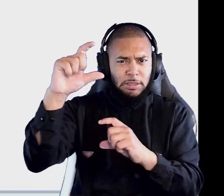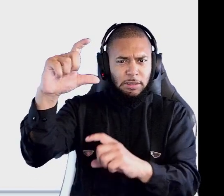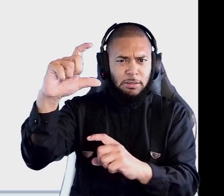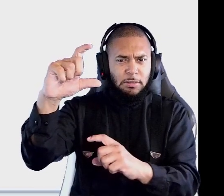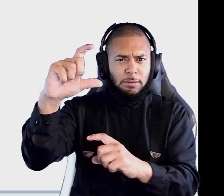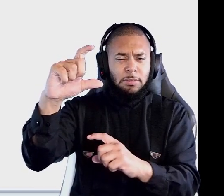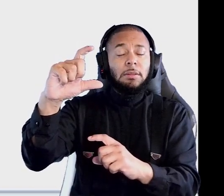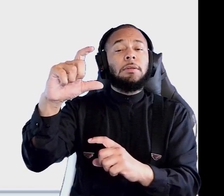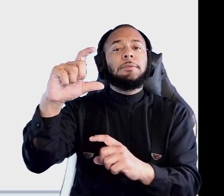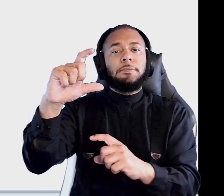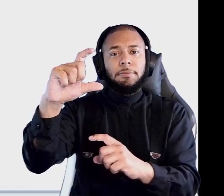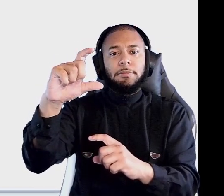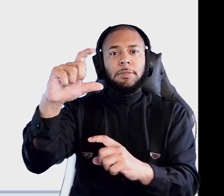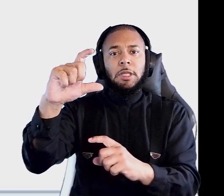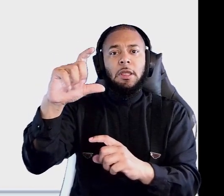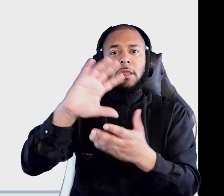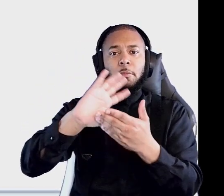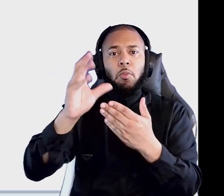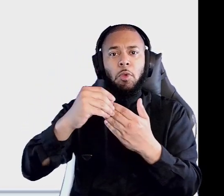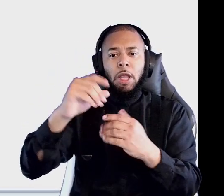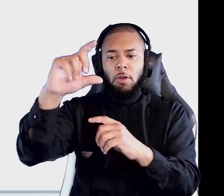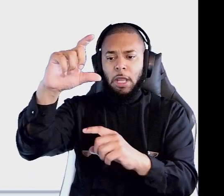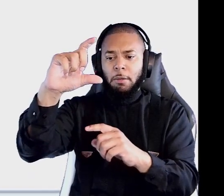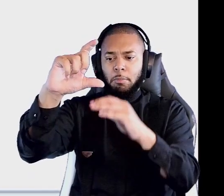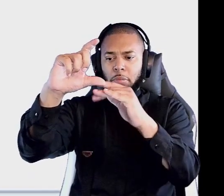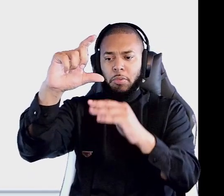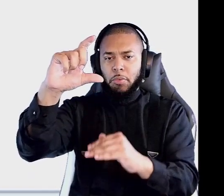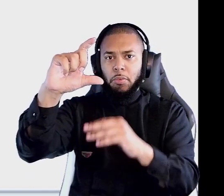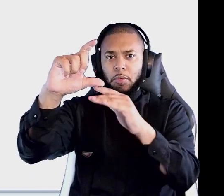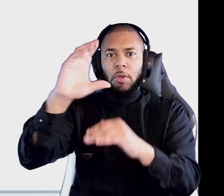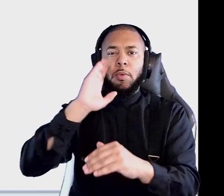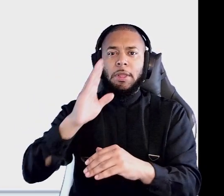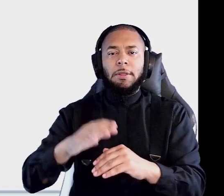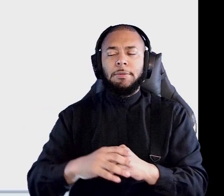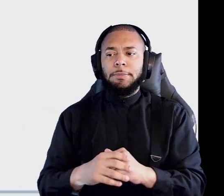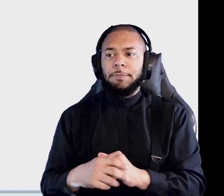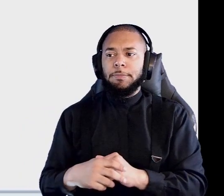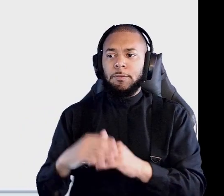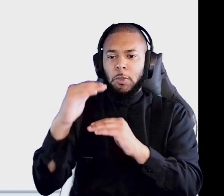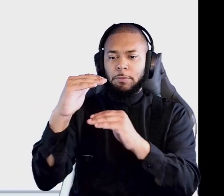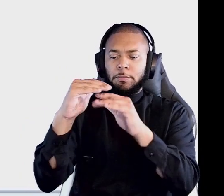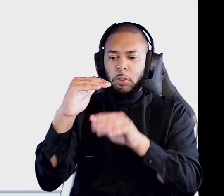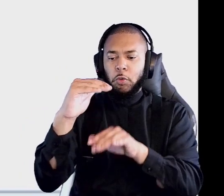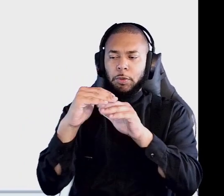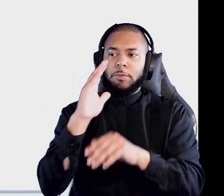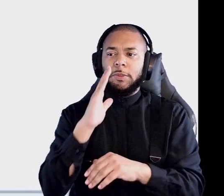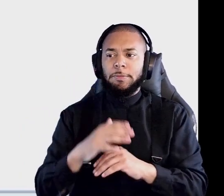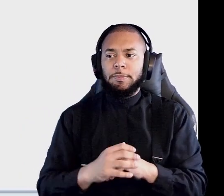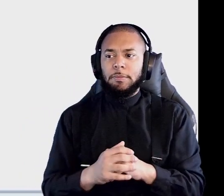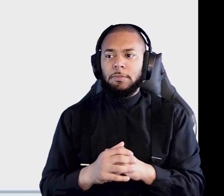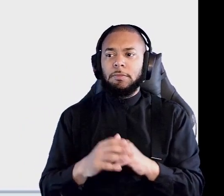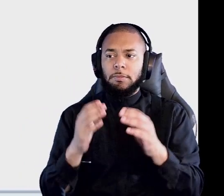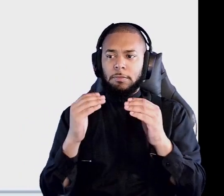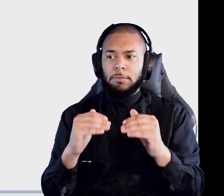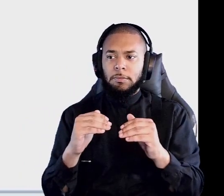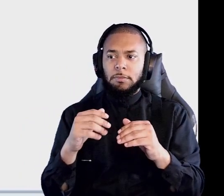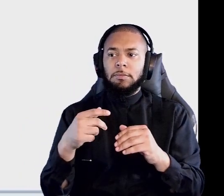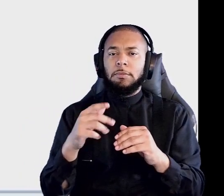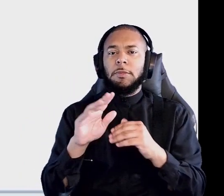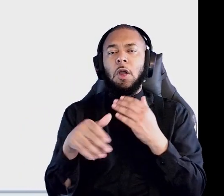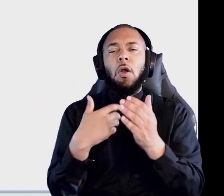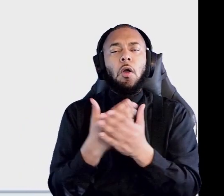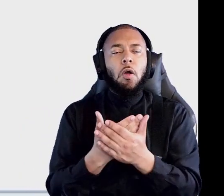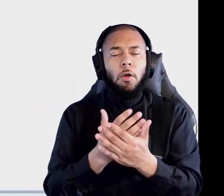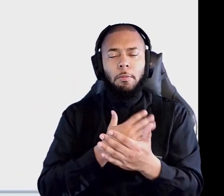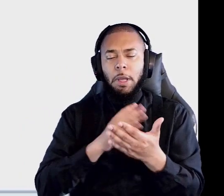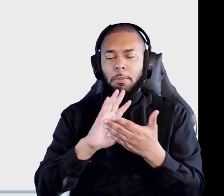whole program is going to fit within those two brackets. Then the next line of code, which is in all of my